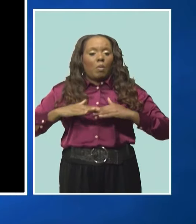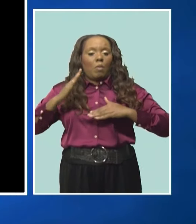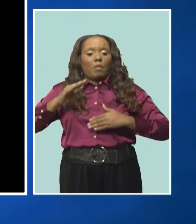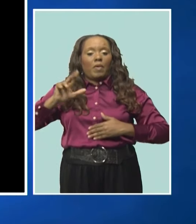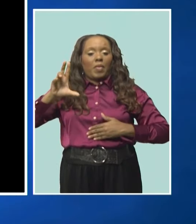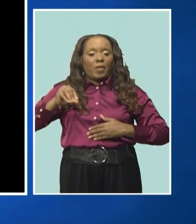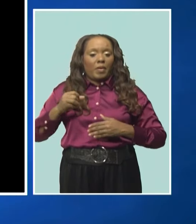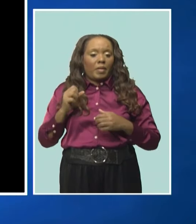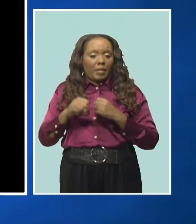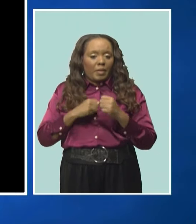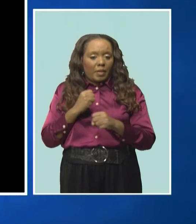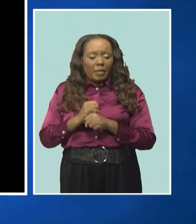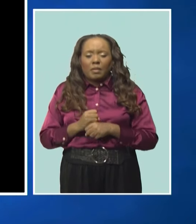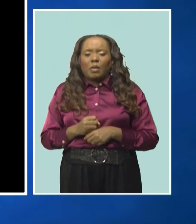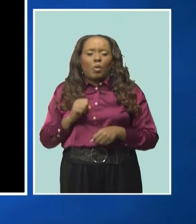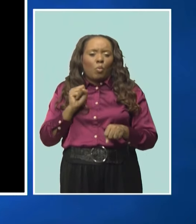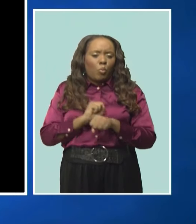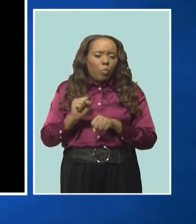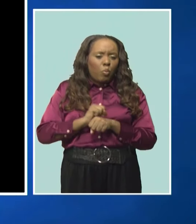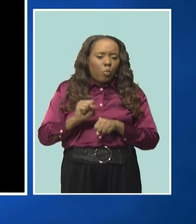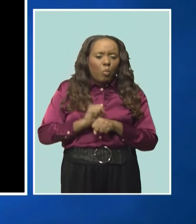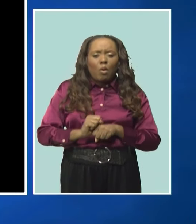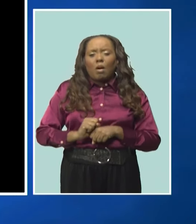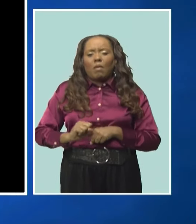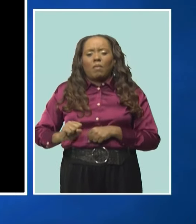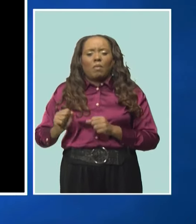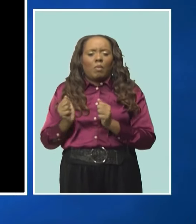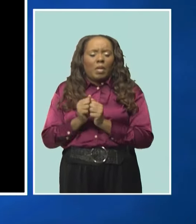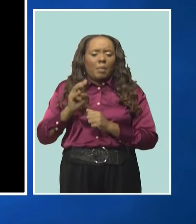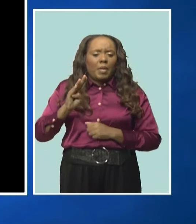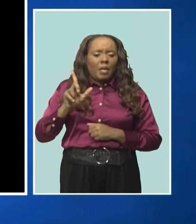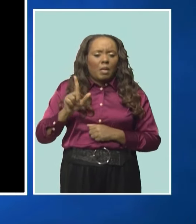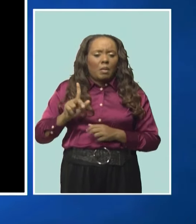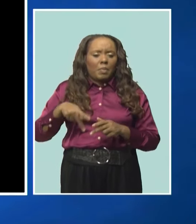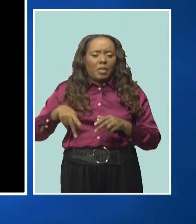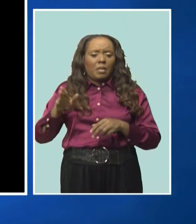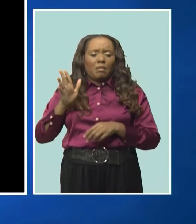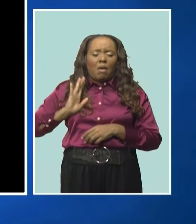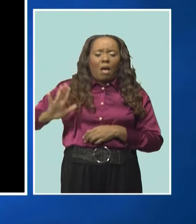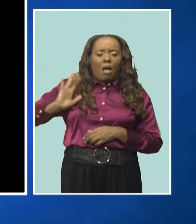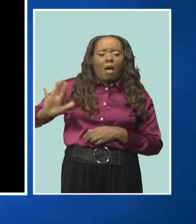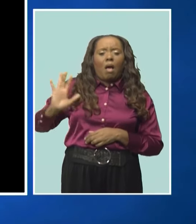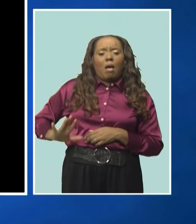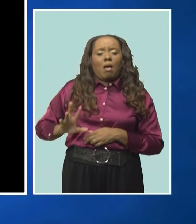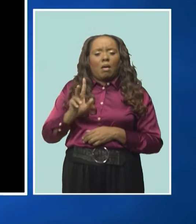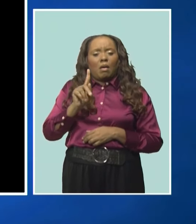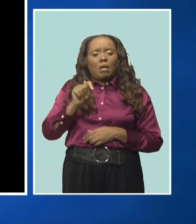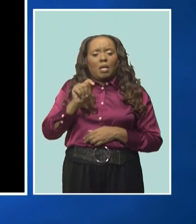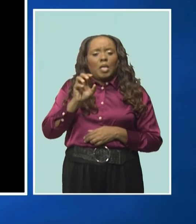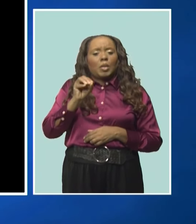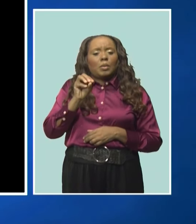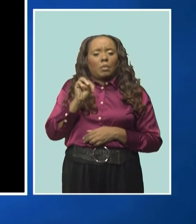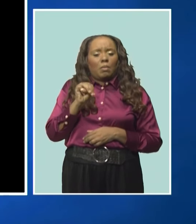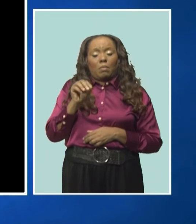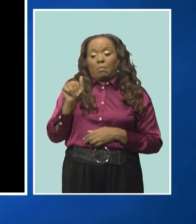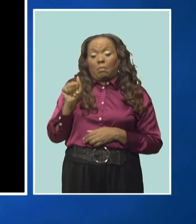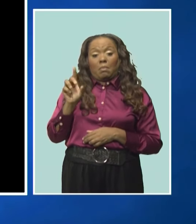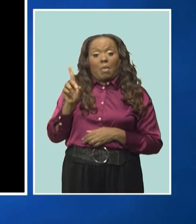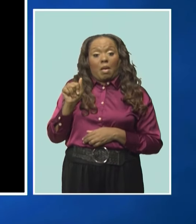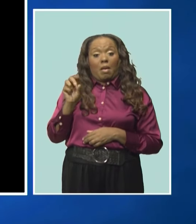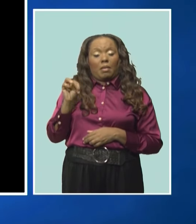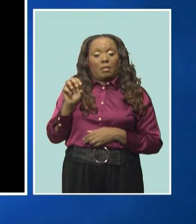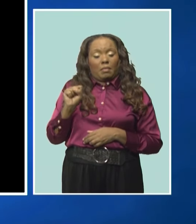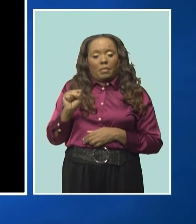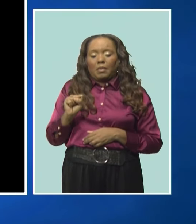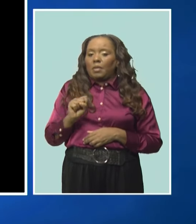organizer, supporter and worker for the BLP, going back to the days of late Prime Minister Tom Adams. Ms. Motley says the country will always